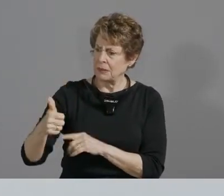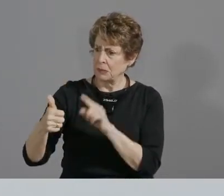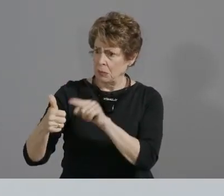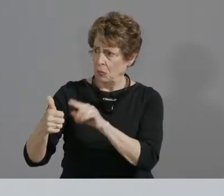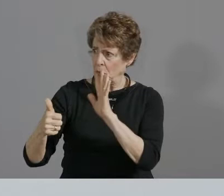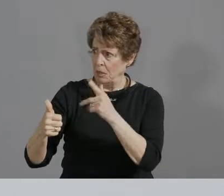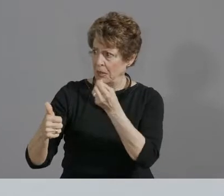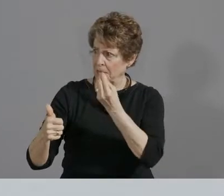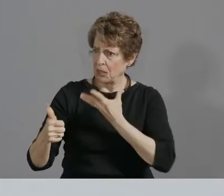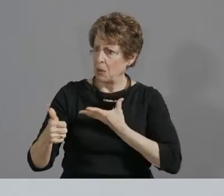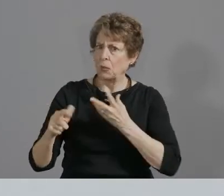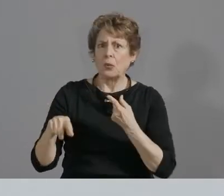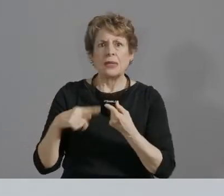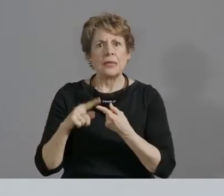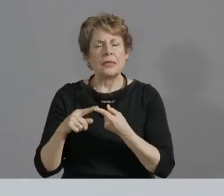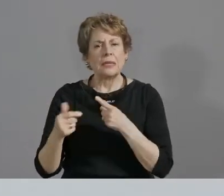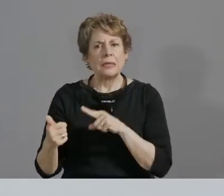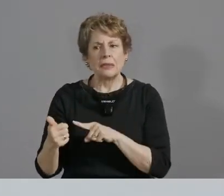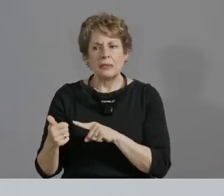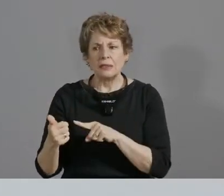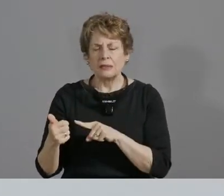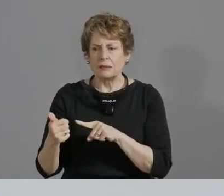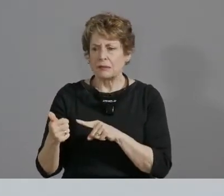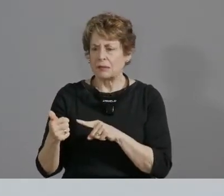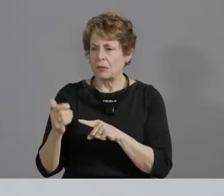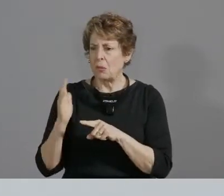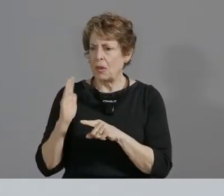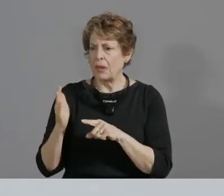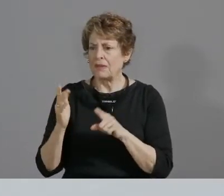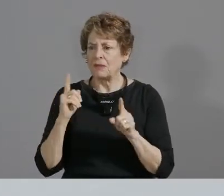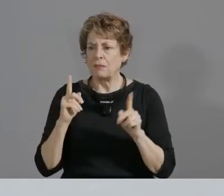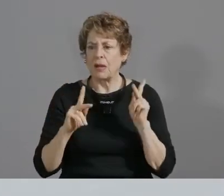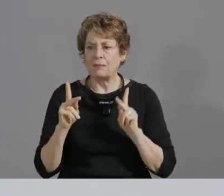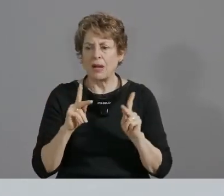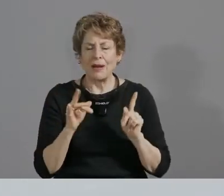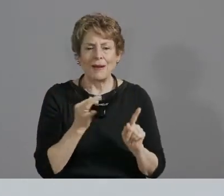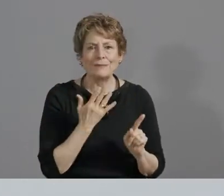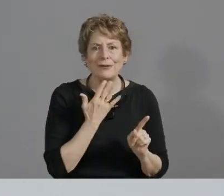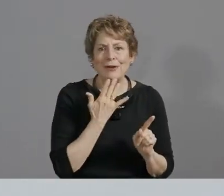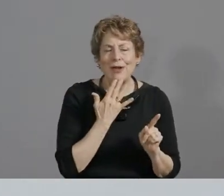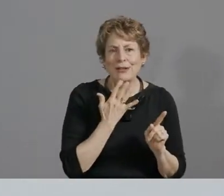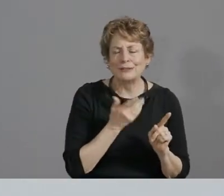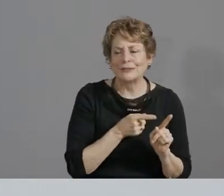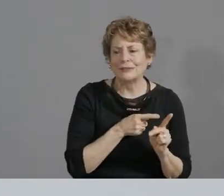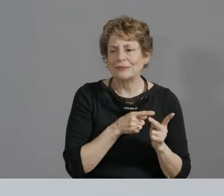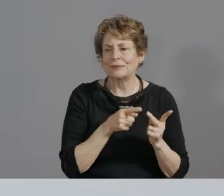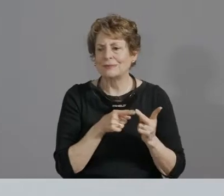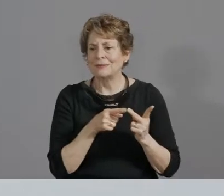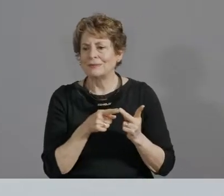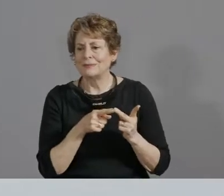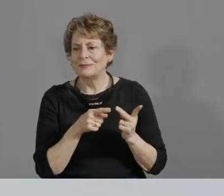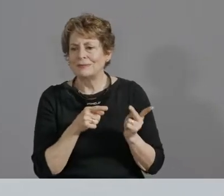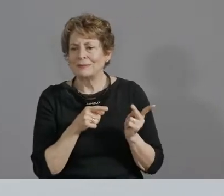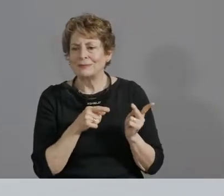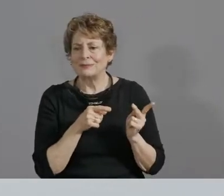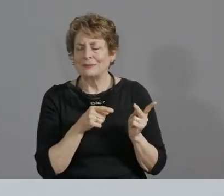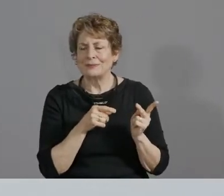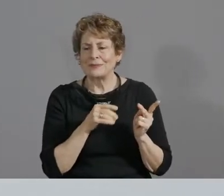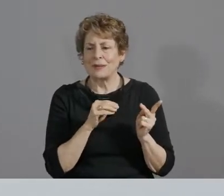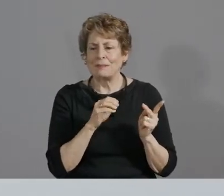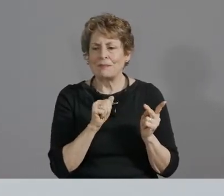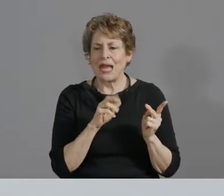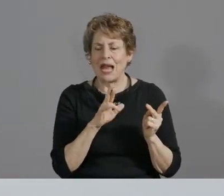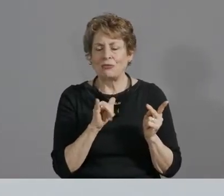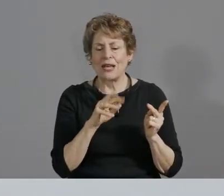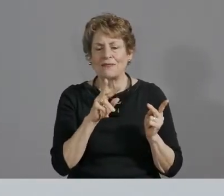of color, primarily Maryvale, South Phoenix? Are they going to be established in areas that people in the community are familiar